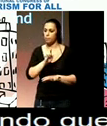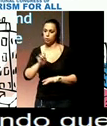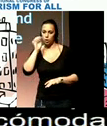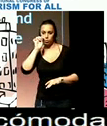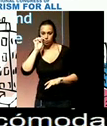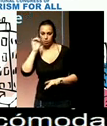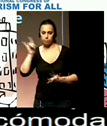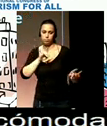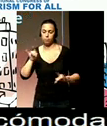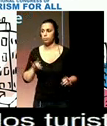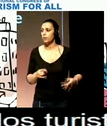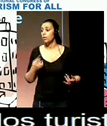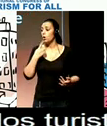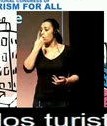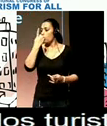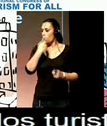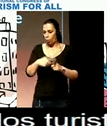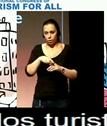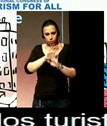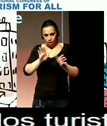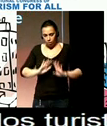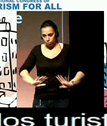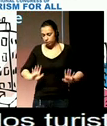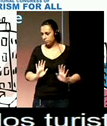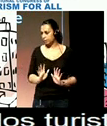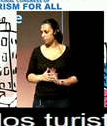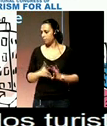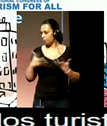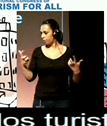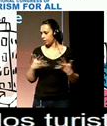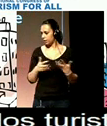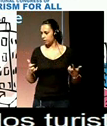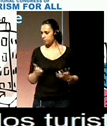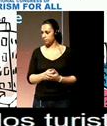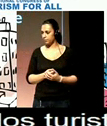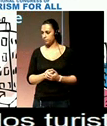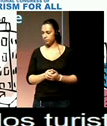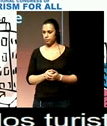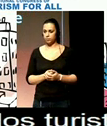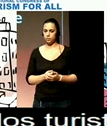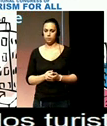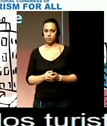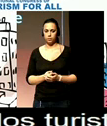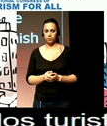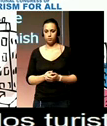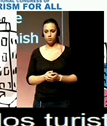word to Jan Gehl, the Danish urban planner who has championed the concept of cities for